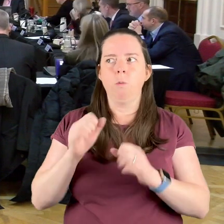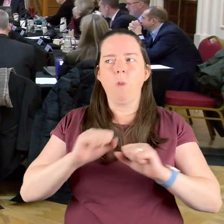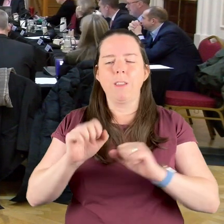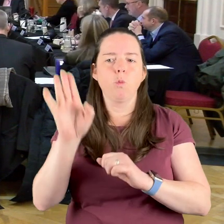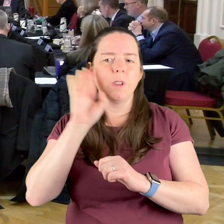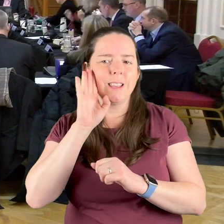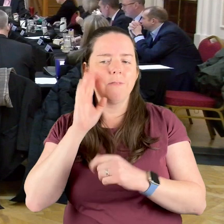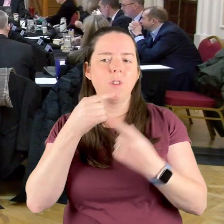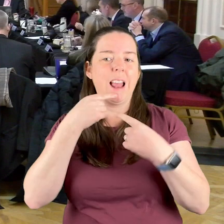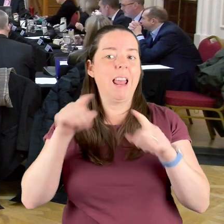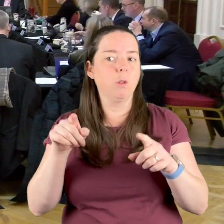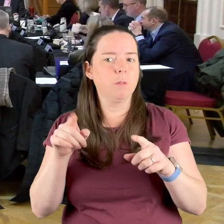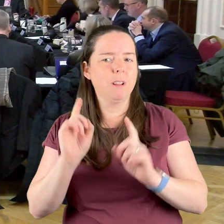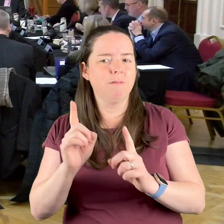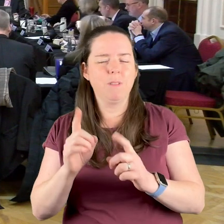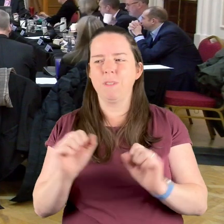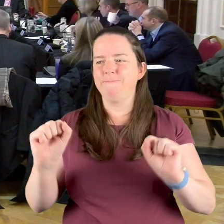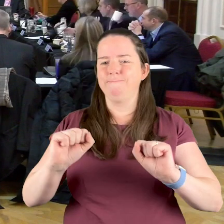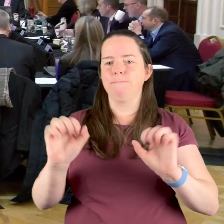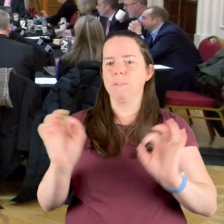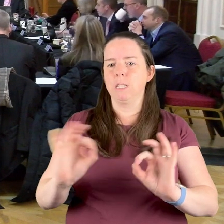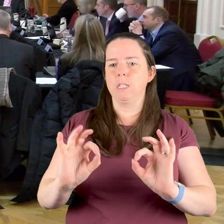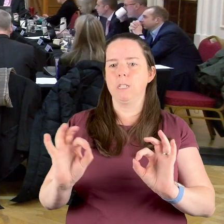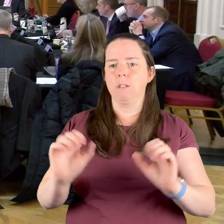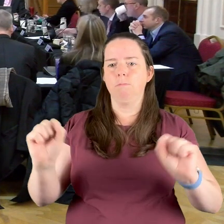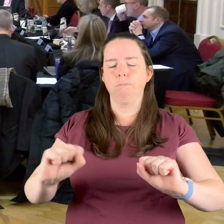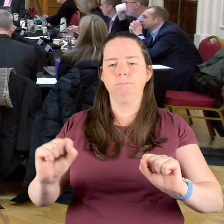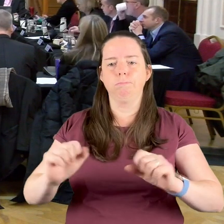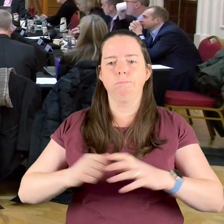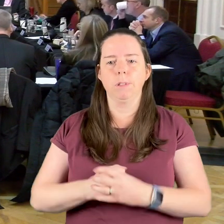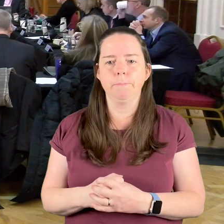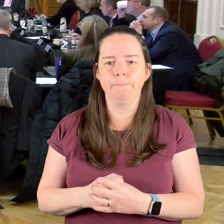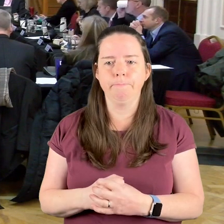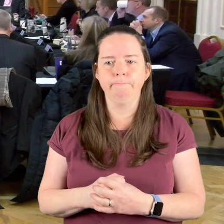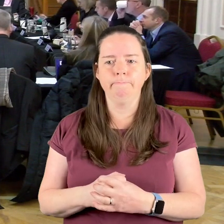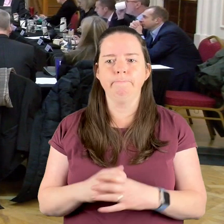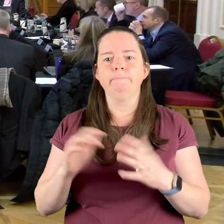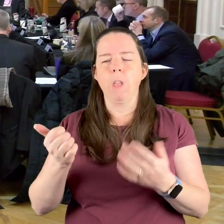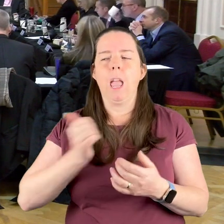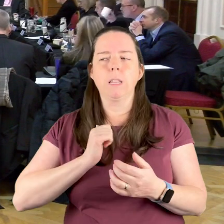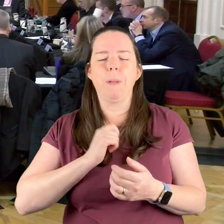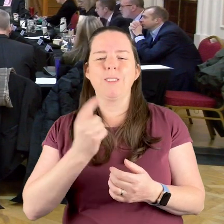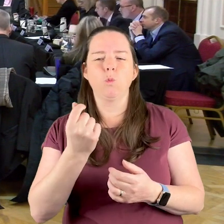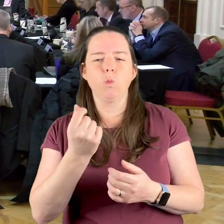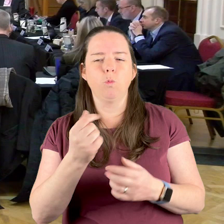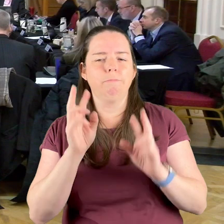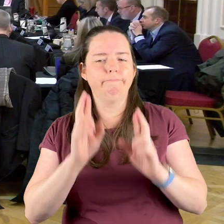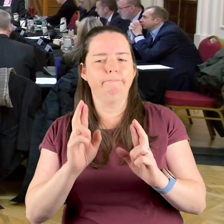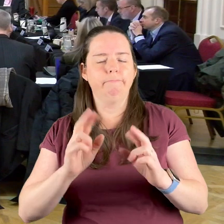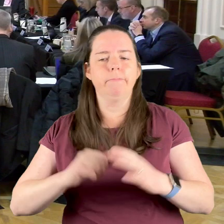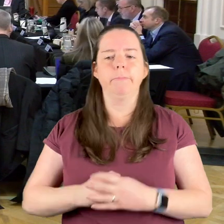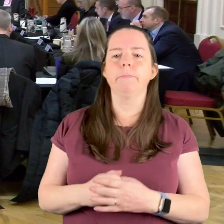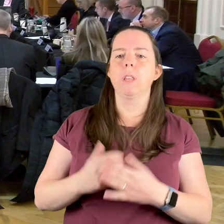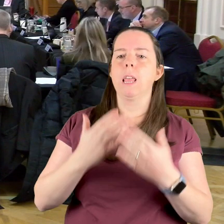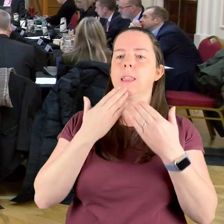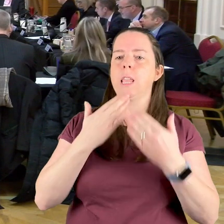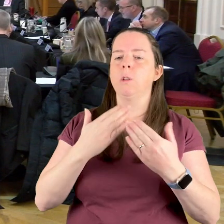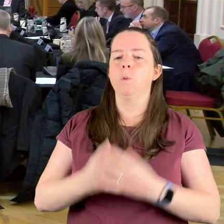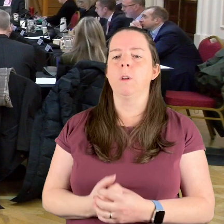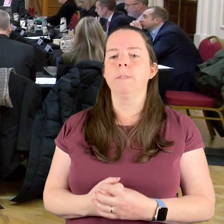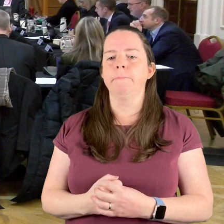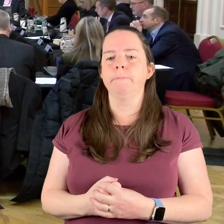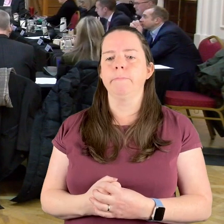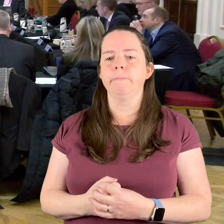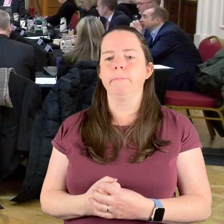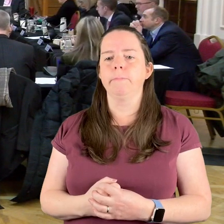moment, so we are waiting to hear an announcement on that, but no announcement has yet been made on the permanent appointment, but we are expecting that hopefully very